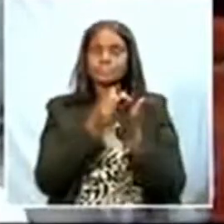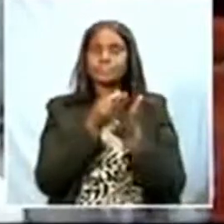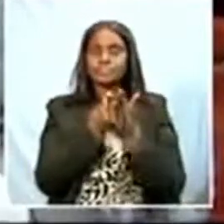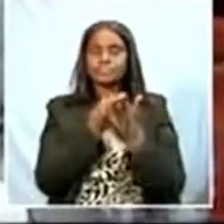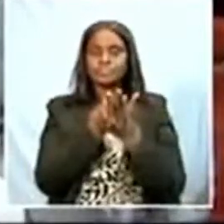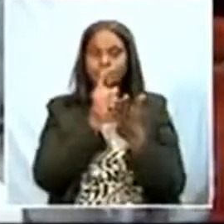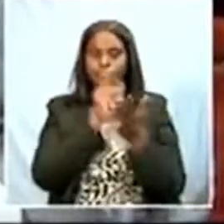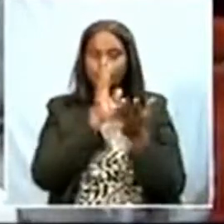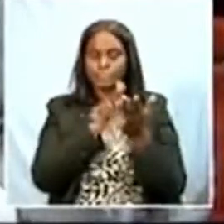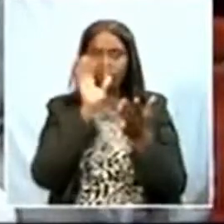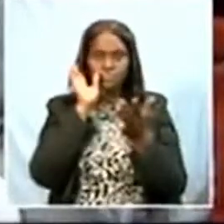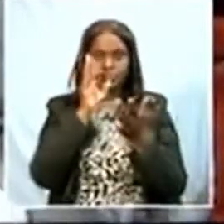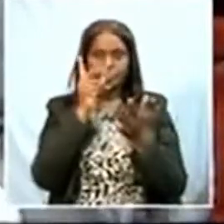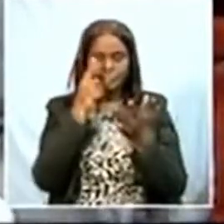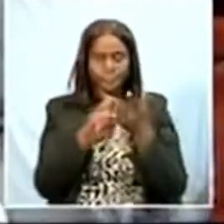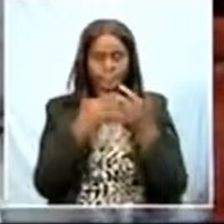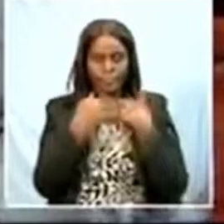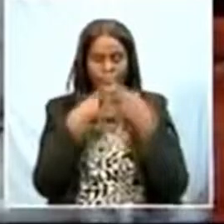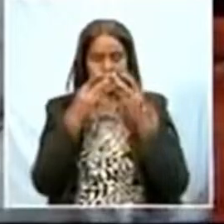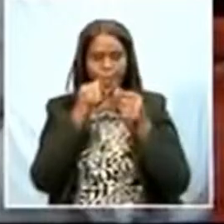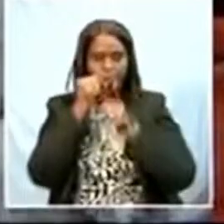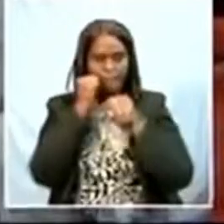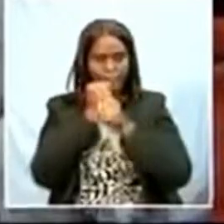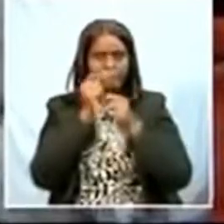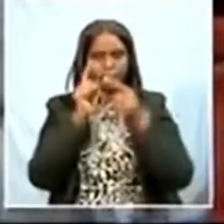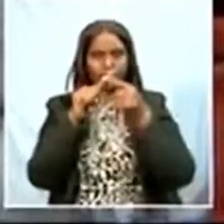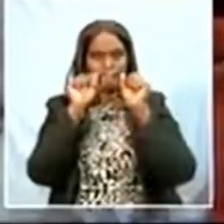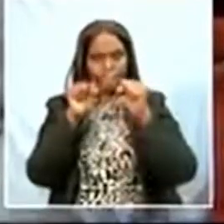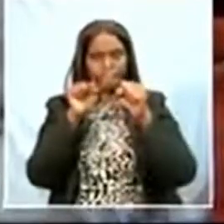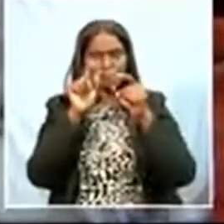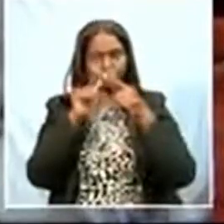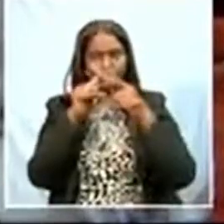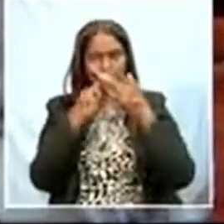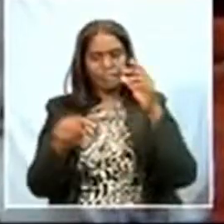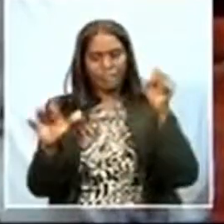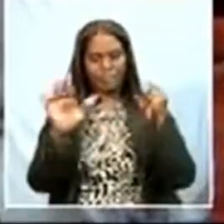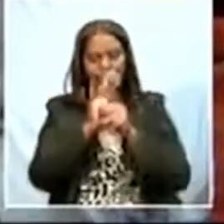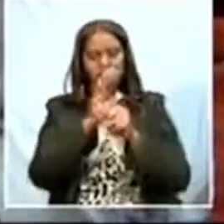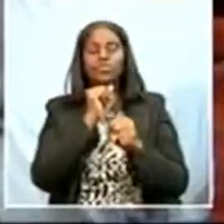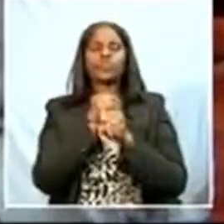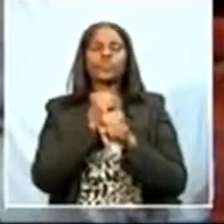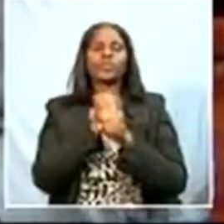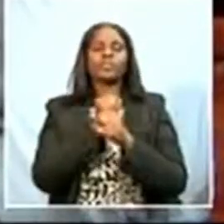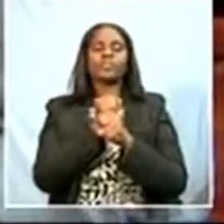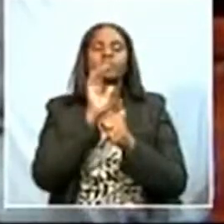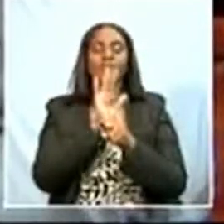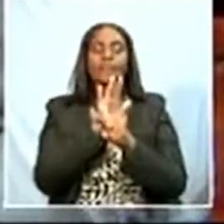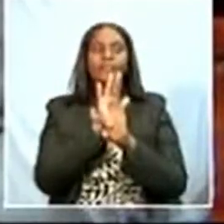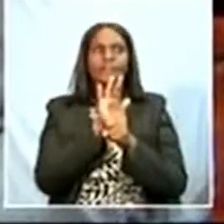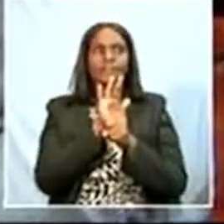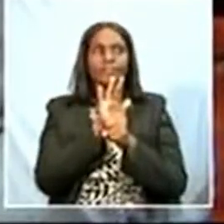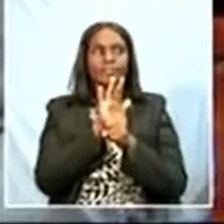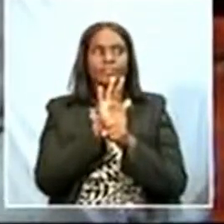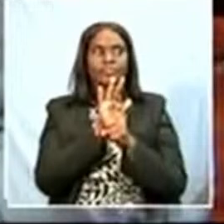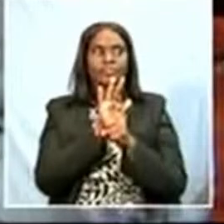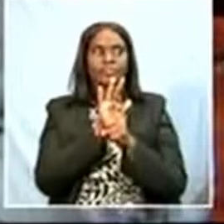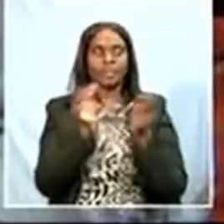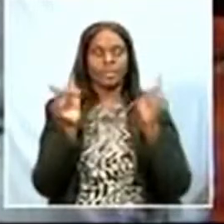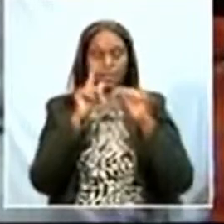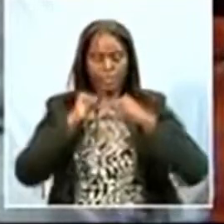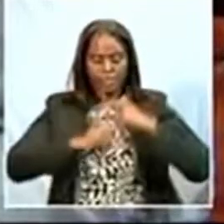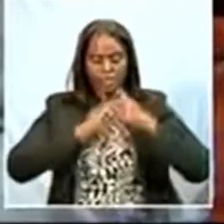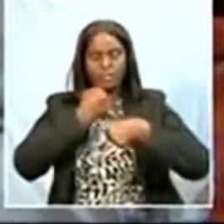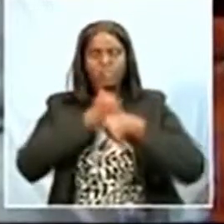obviously would take a few years to be able to be fully operational. And when we